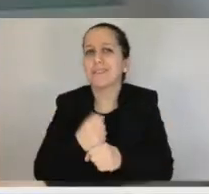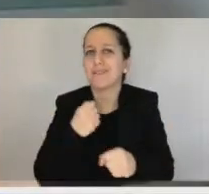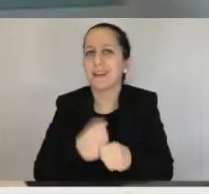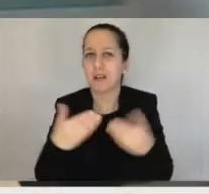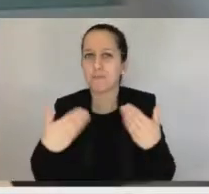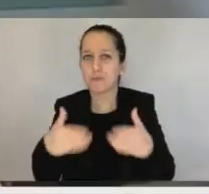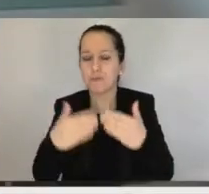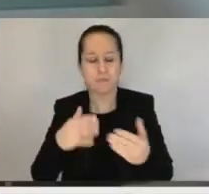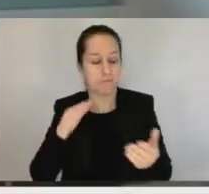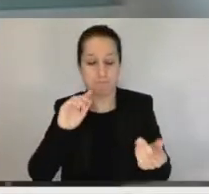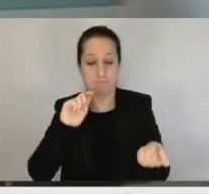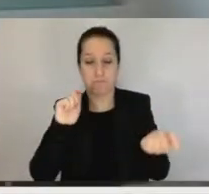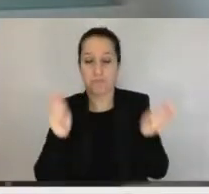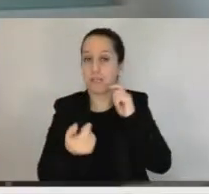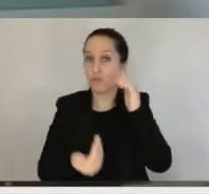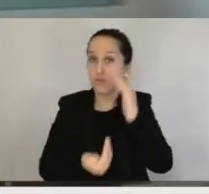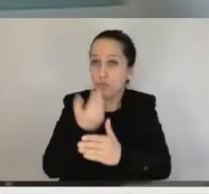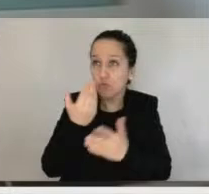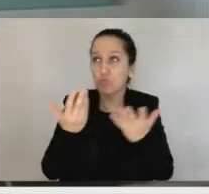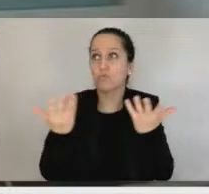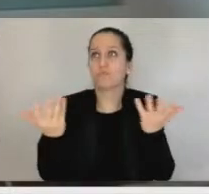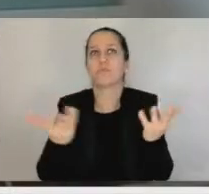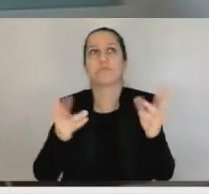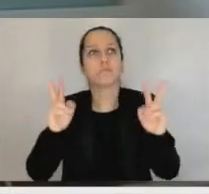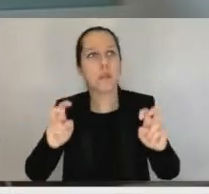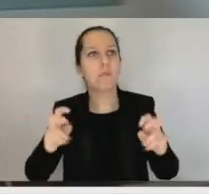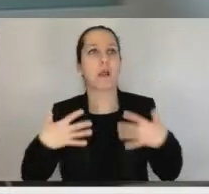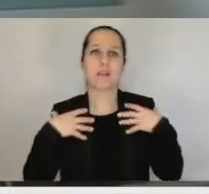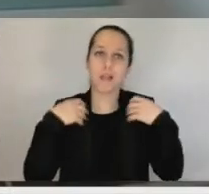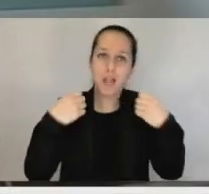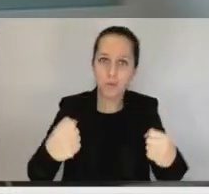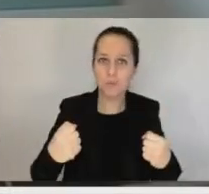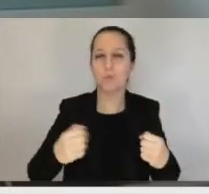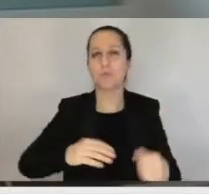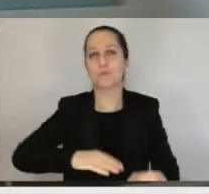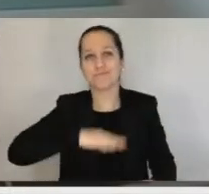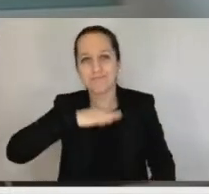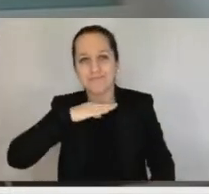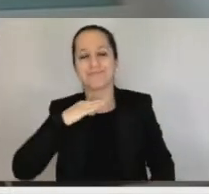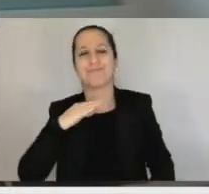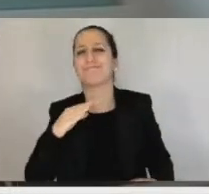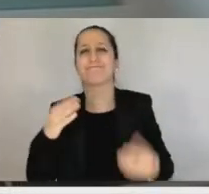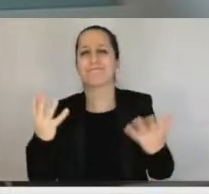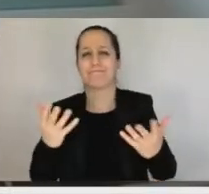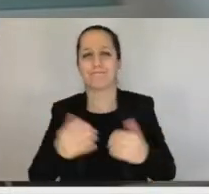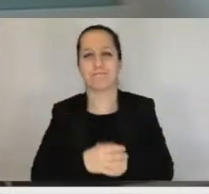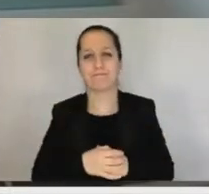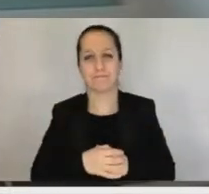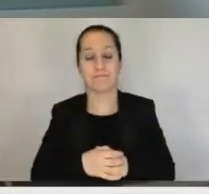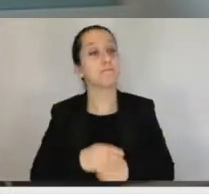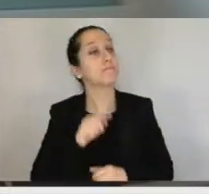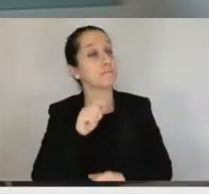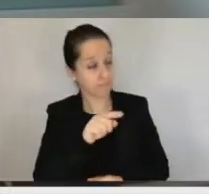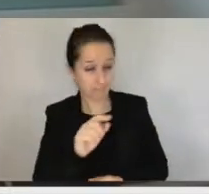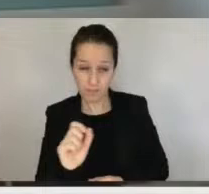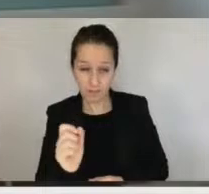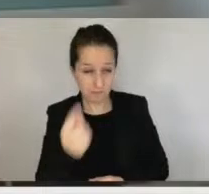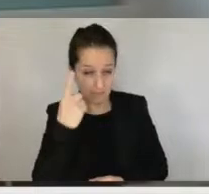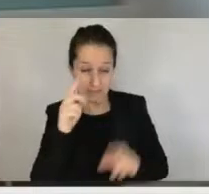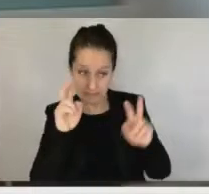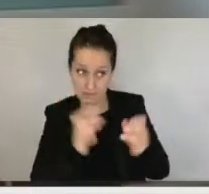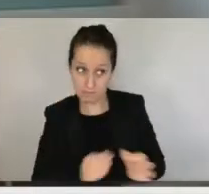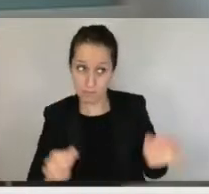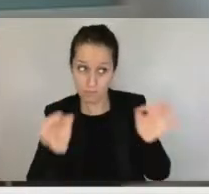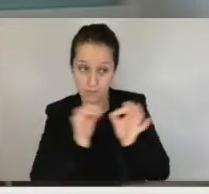Well, the first thing to recognize is that the issues that people are most